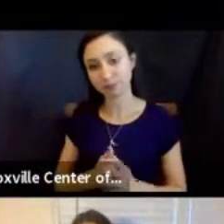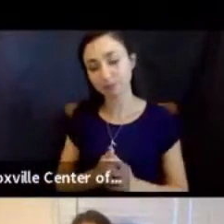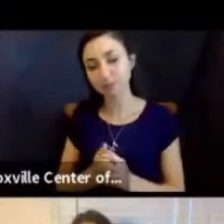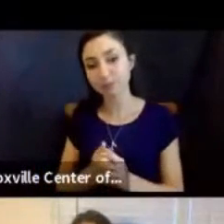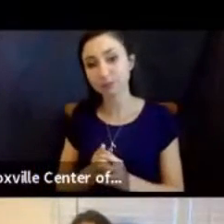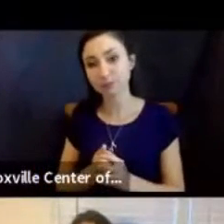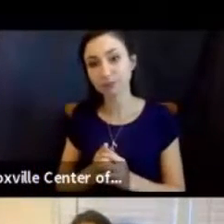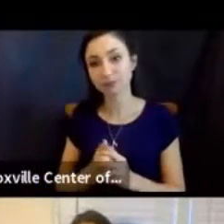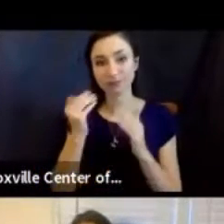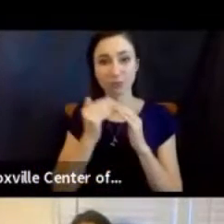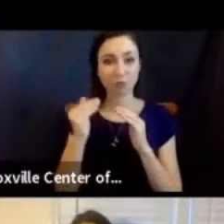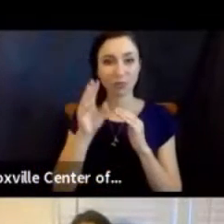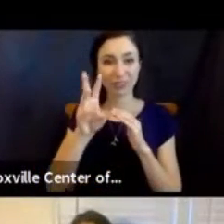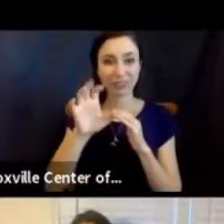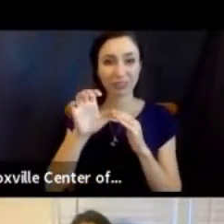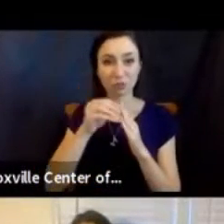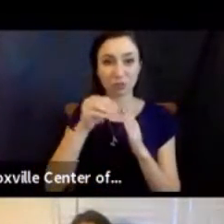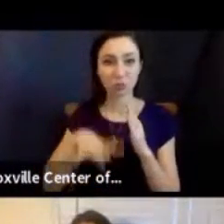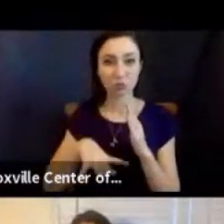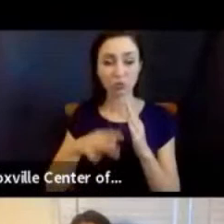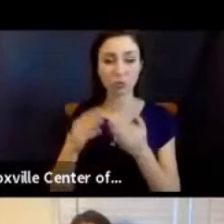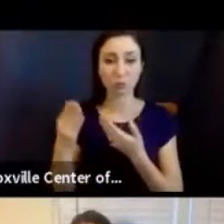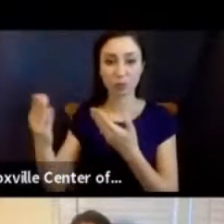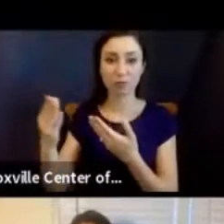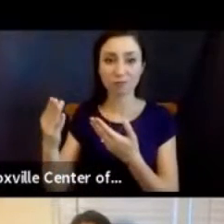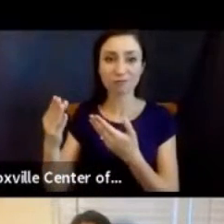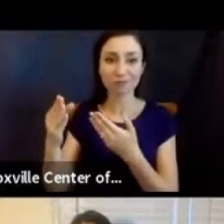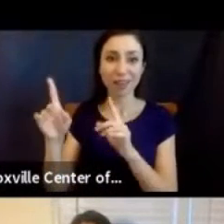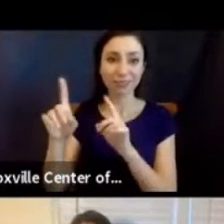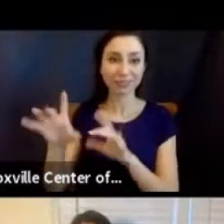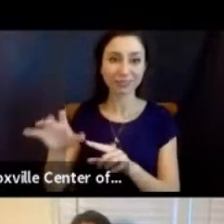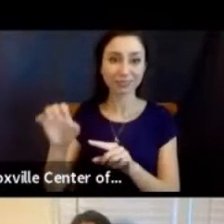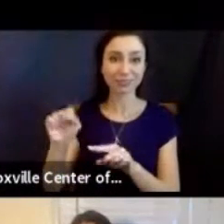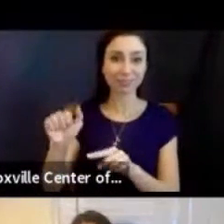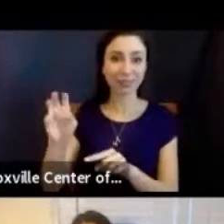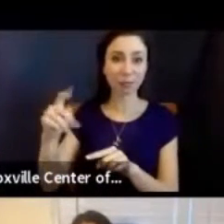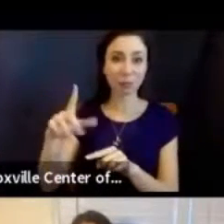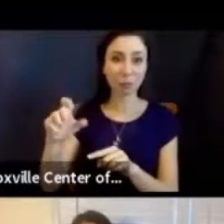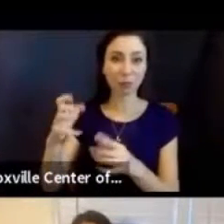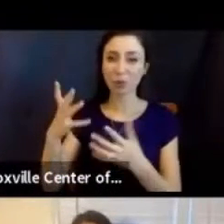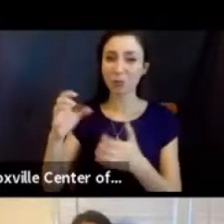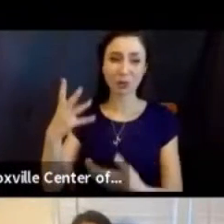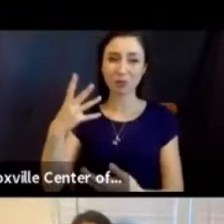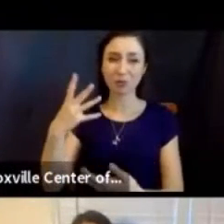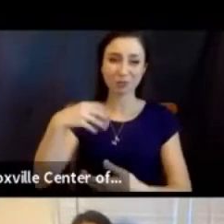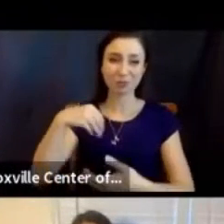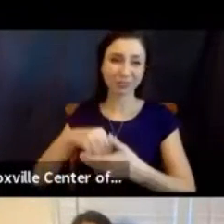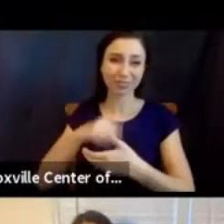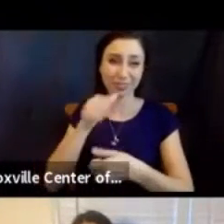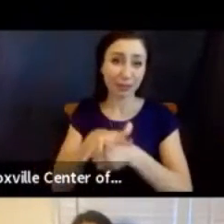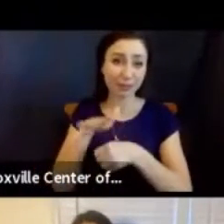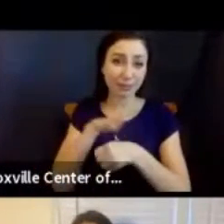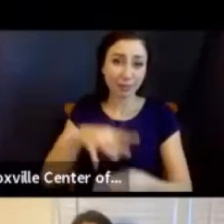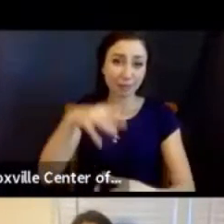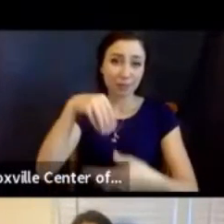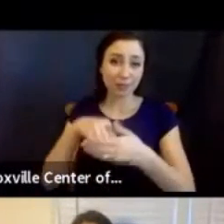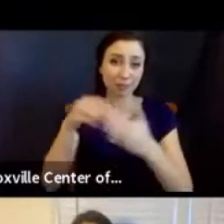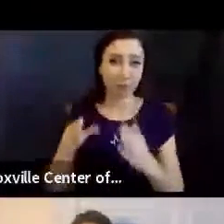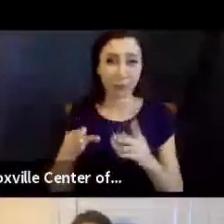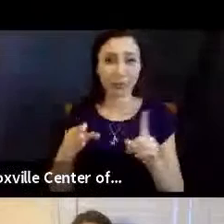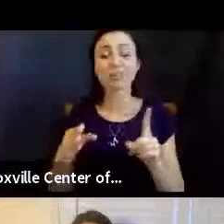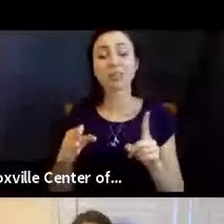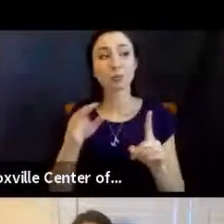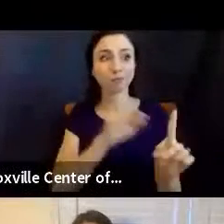students provided samples, our participation rates were not where we wanted them to be, so we reminded students that their